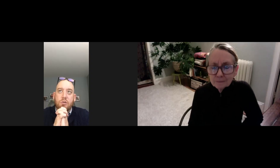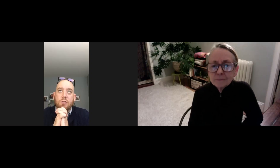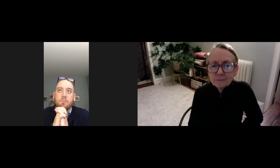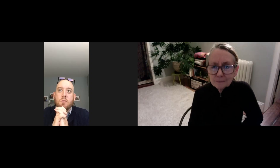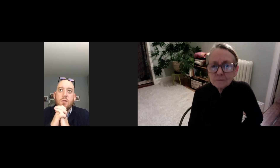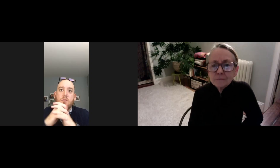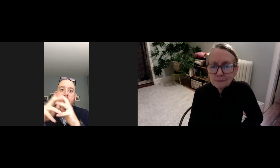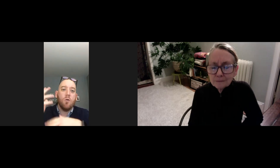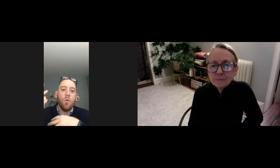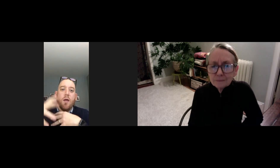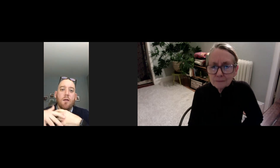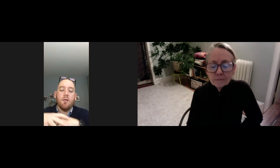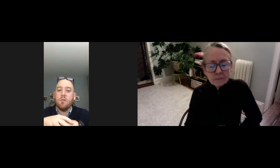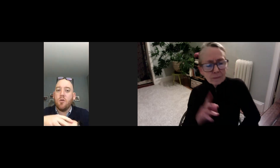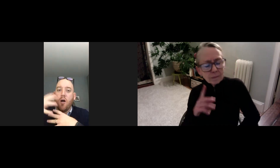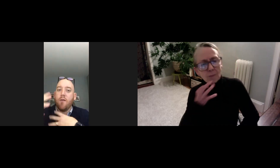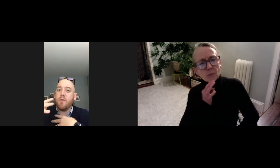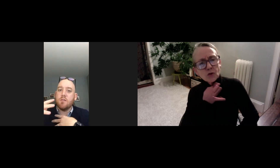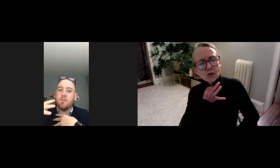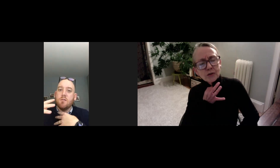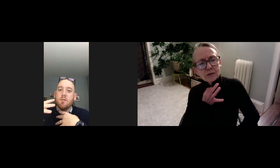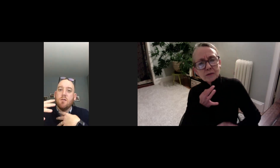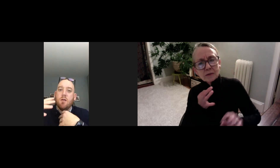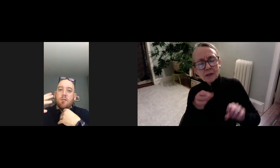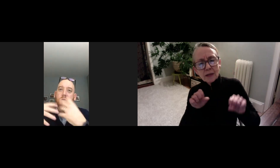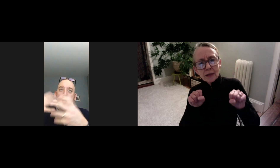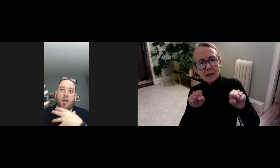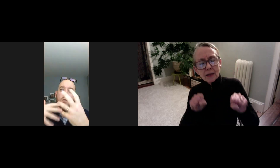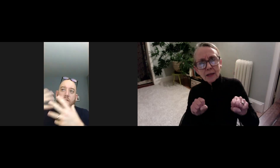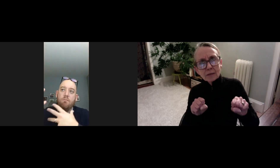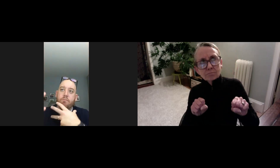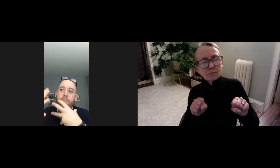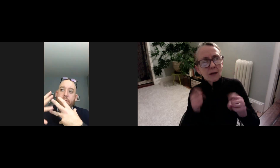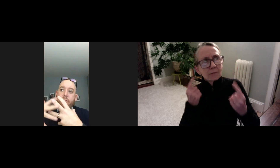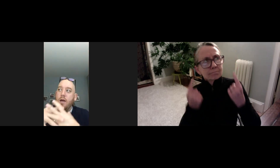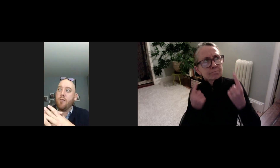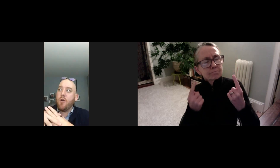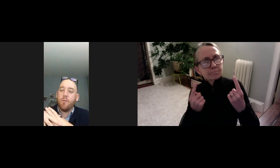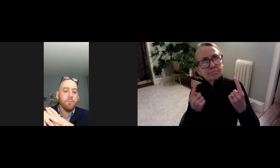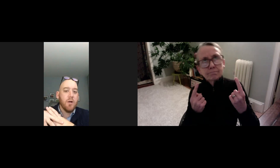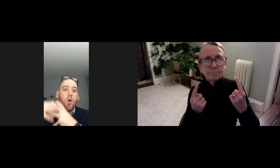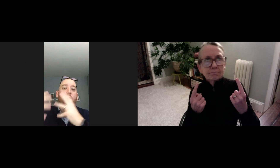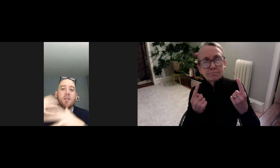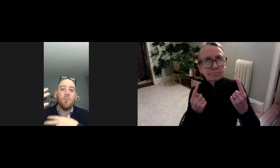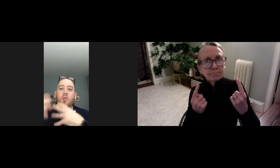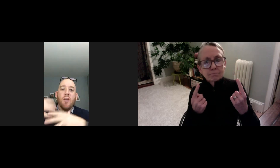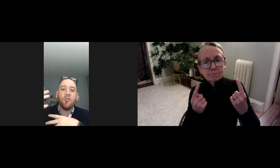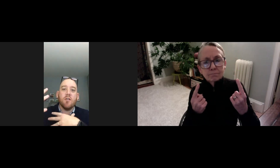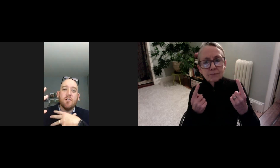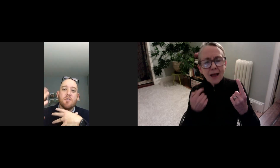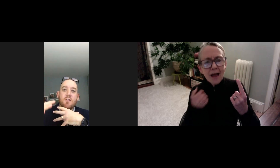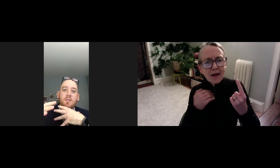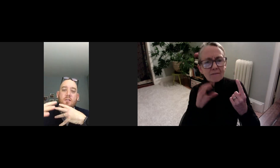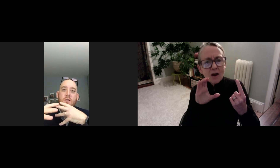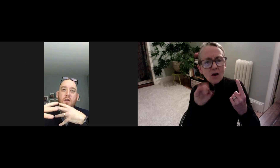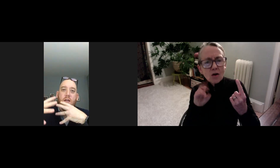Is there a way your office, is there a COVID